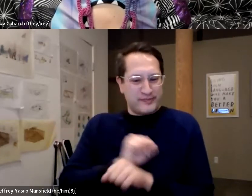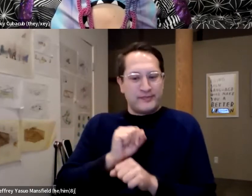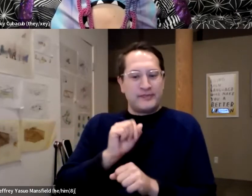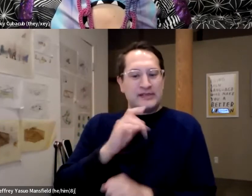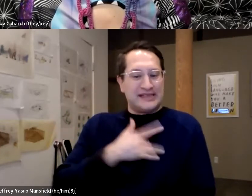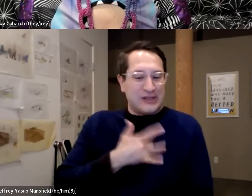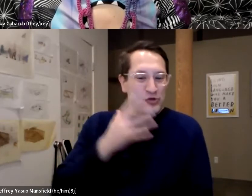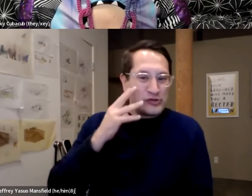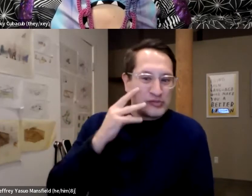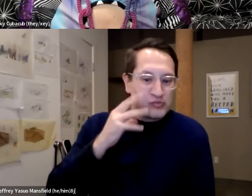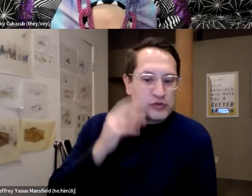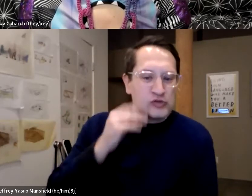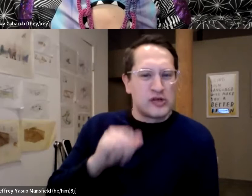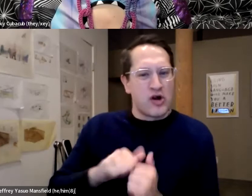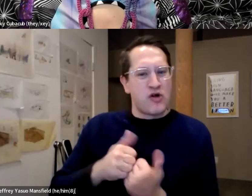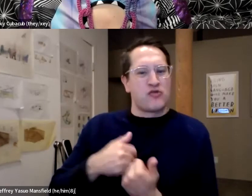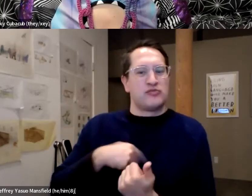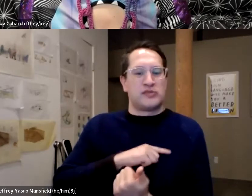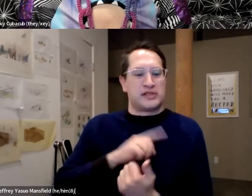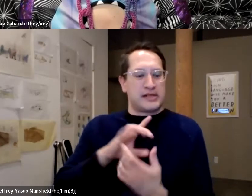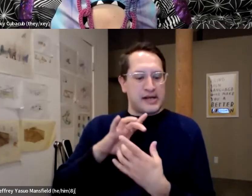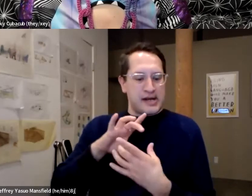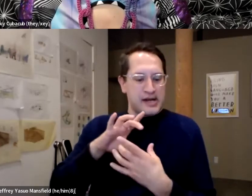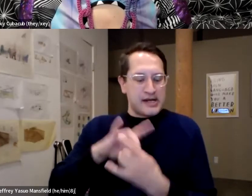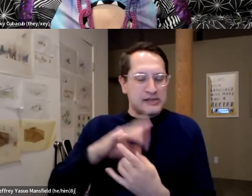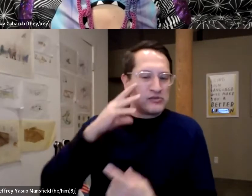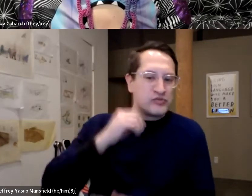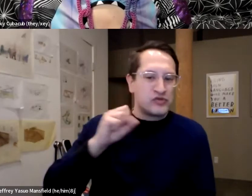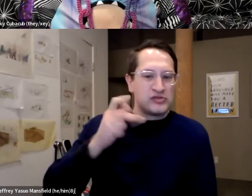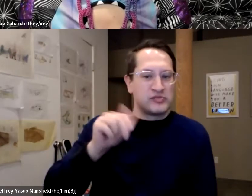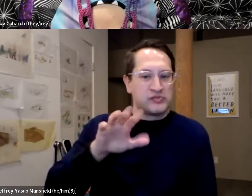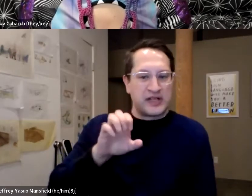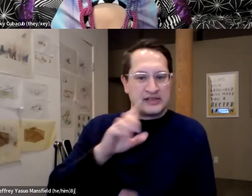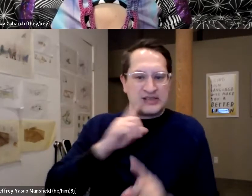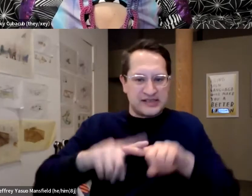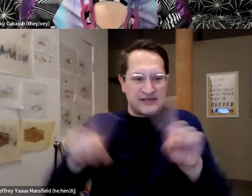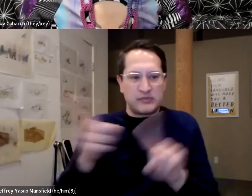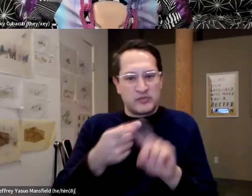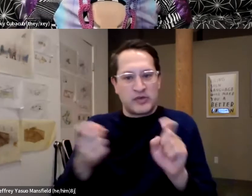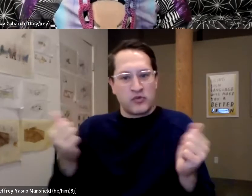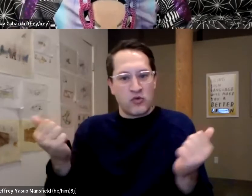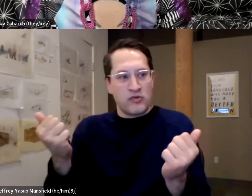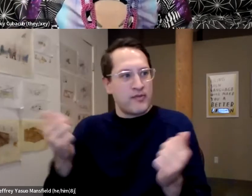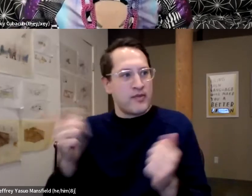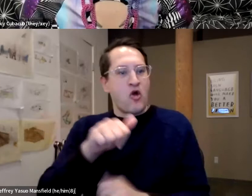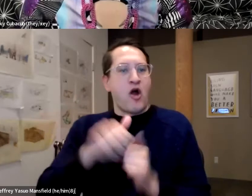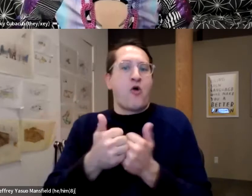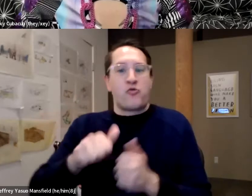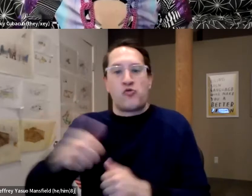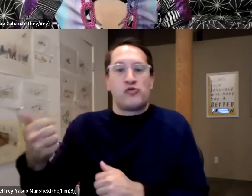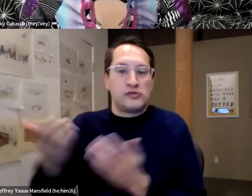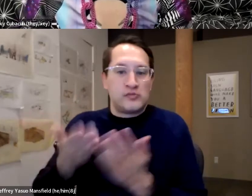incorporate our actual sensory experiences. How we connect experiences in space is